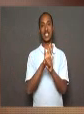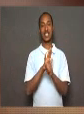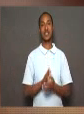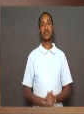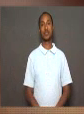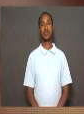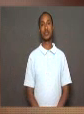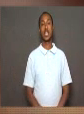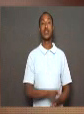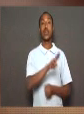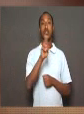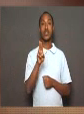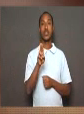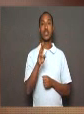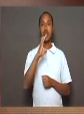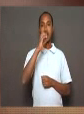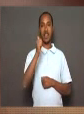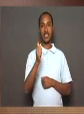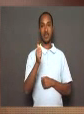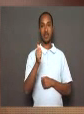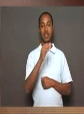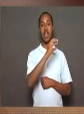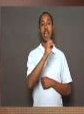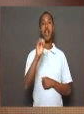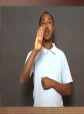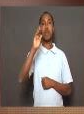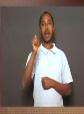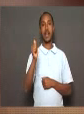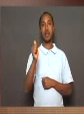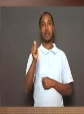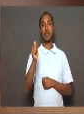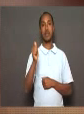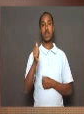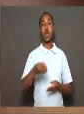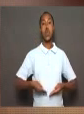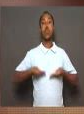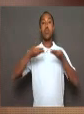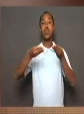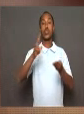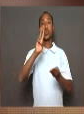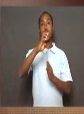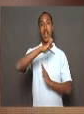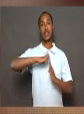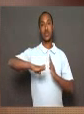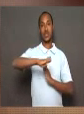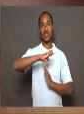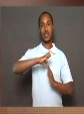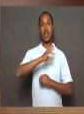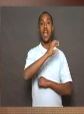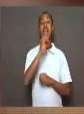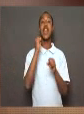charge. Thus, calcium and barium lose 2